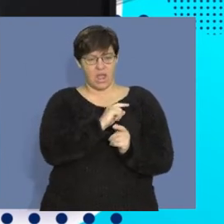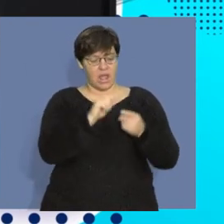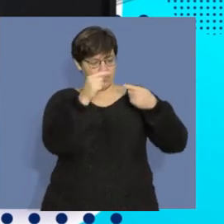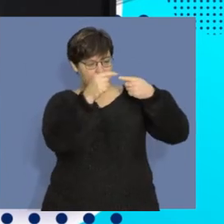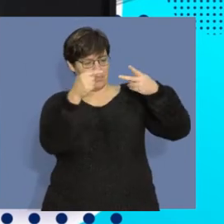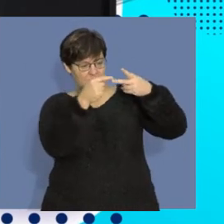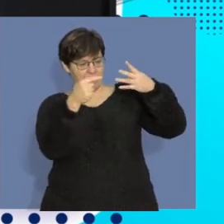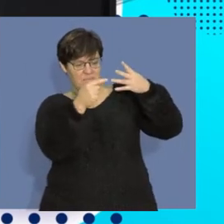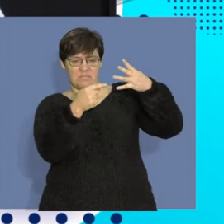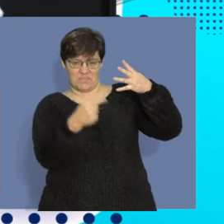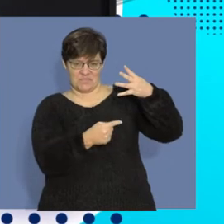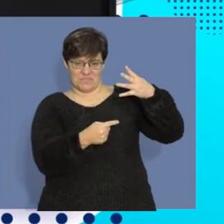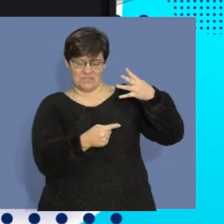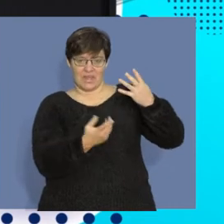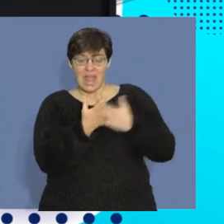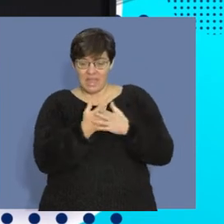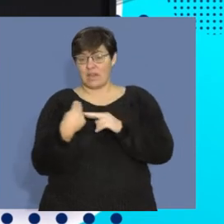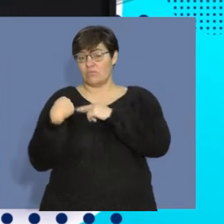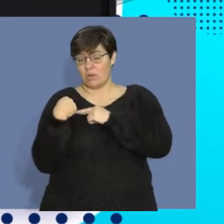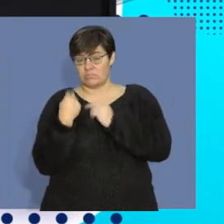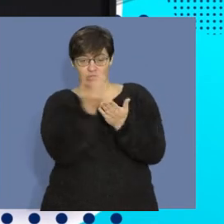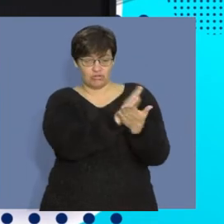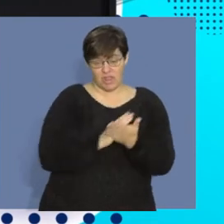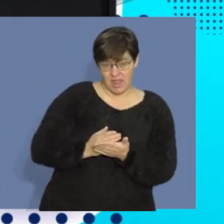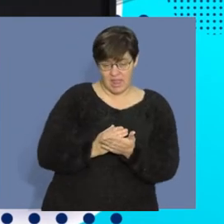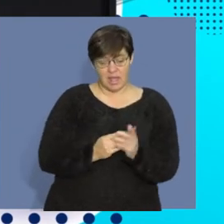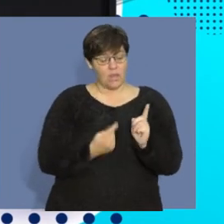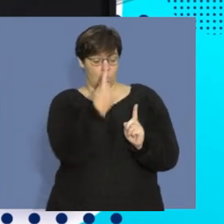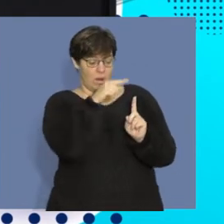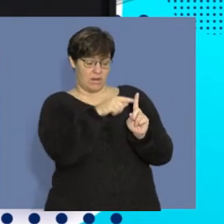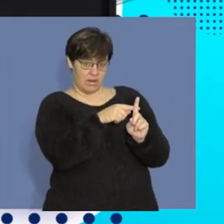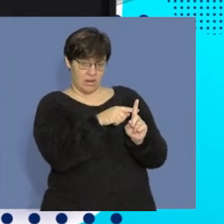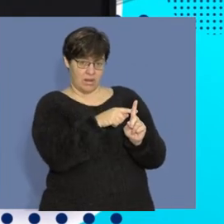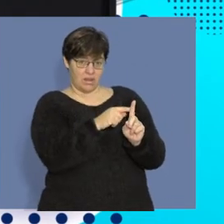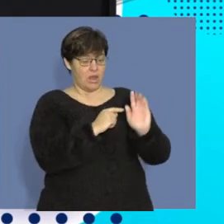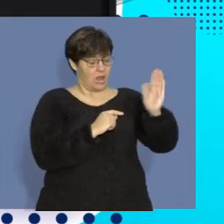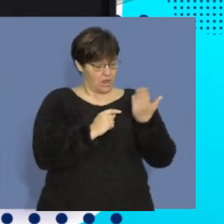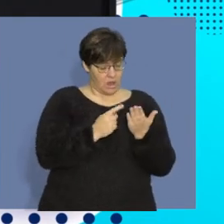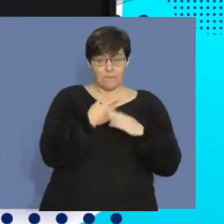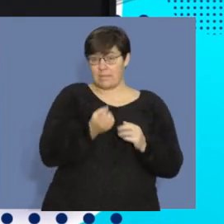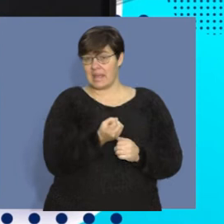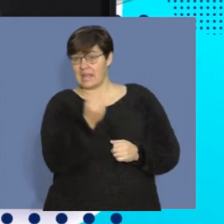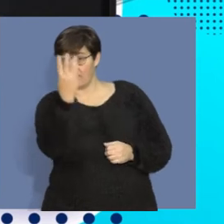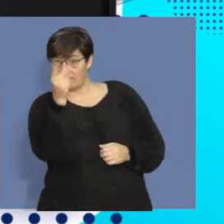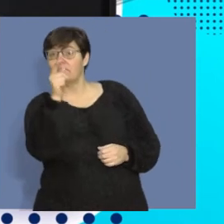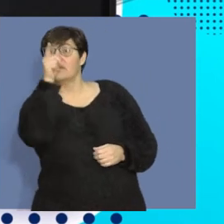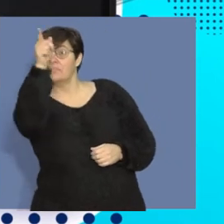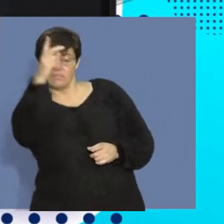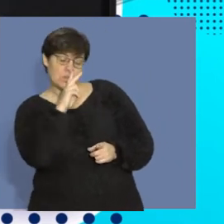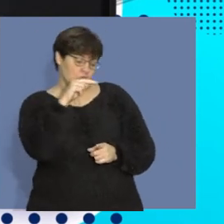or dishonesty. So when you have division of duties, you have one person checking on the other person to